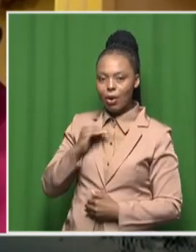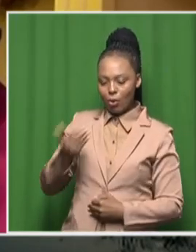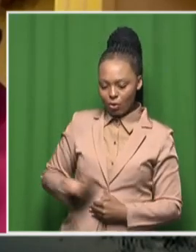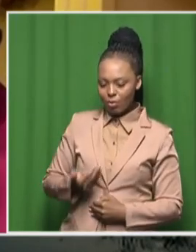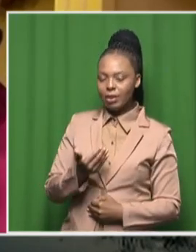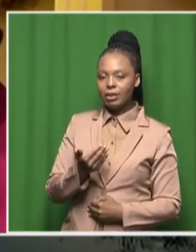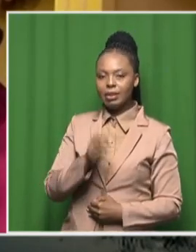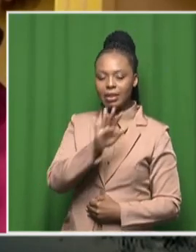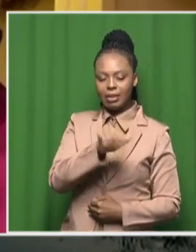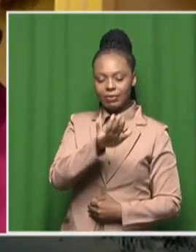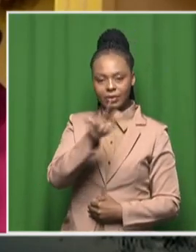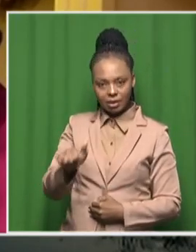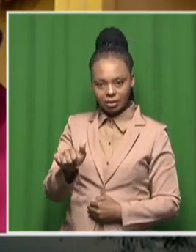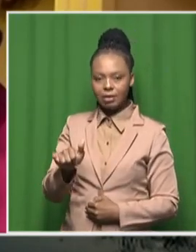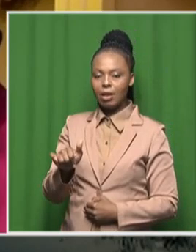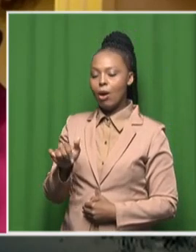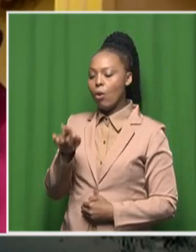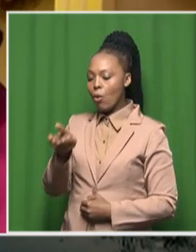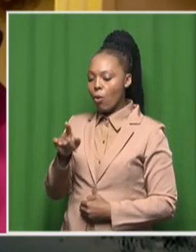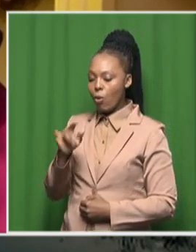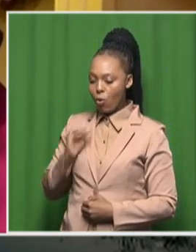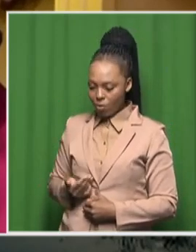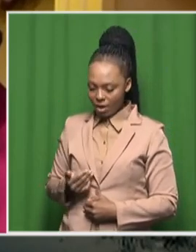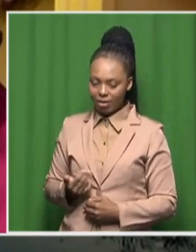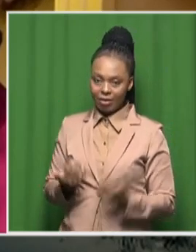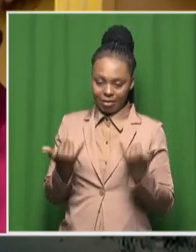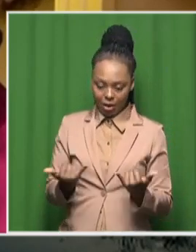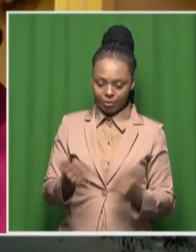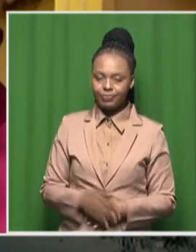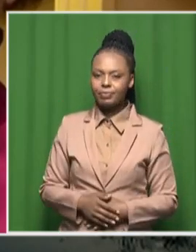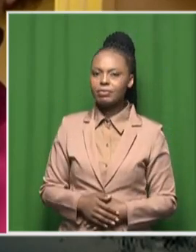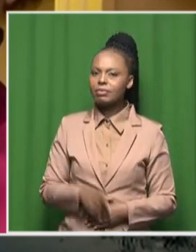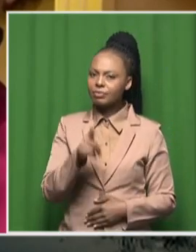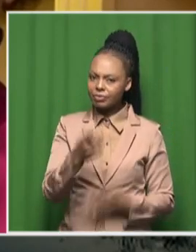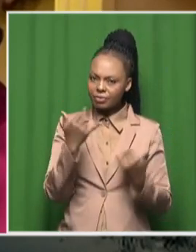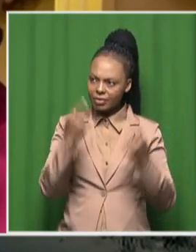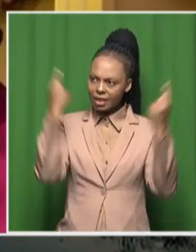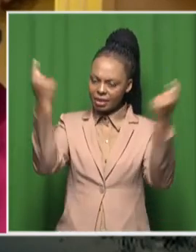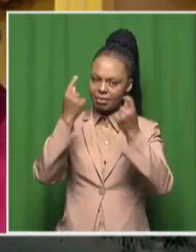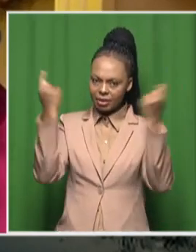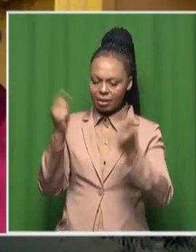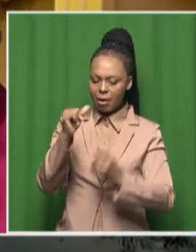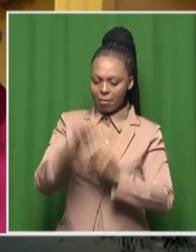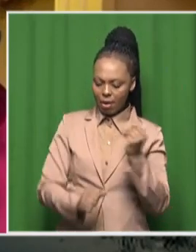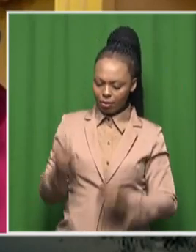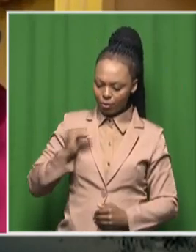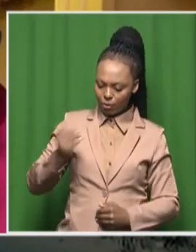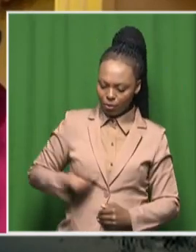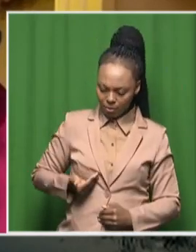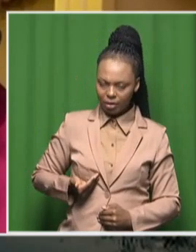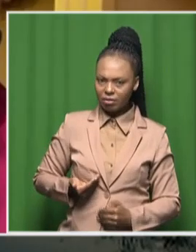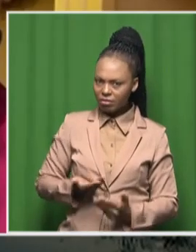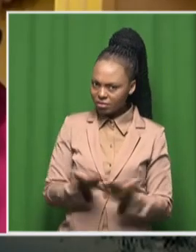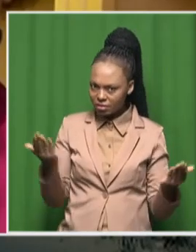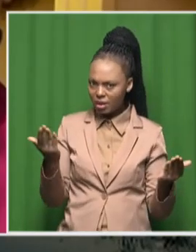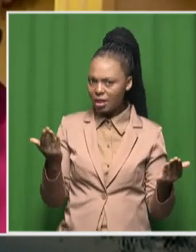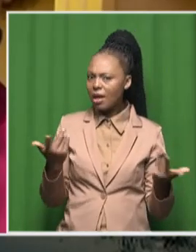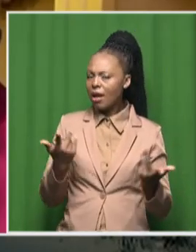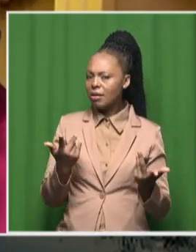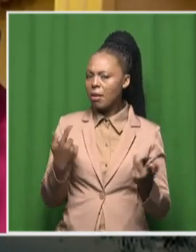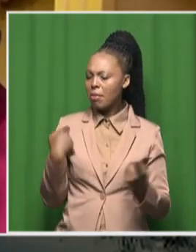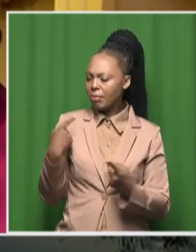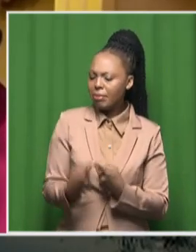of today is obviously inevitable. So from your perspective, do you think the celebration of Women's Month speaks to how women are socially treated